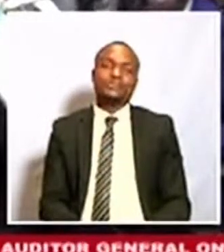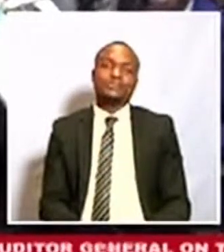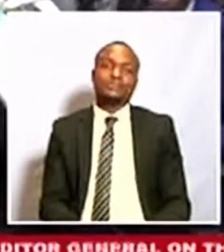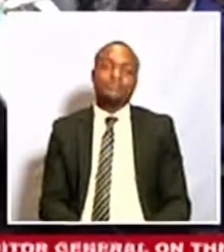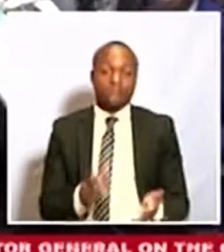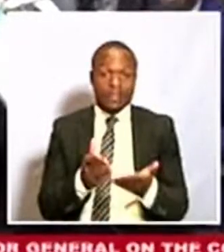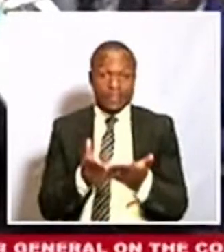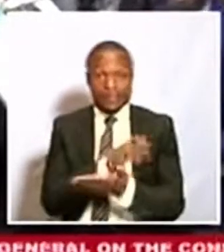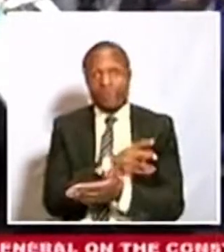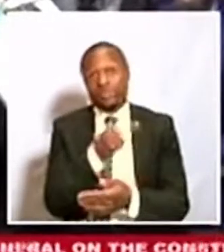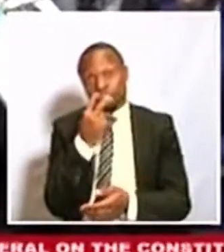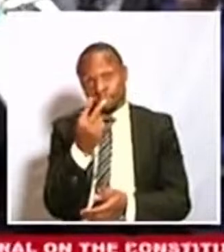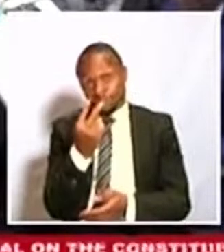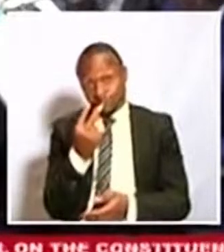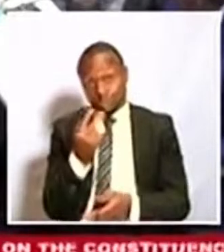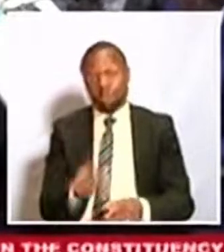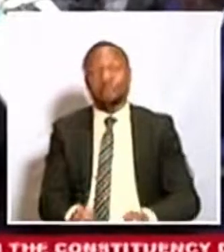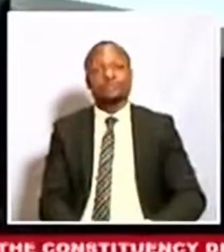Page 2.